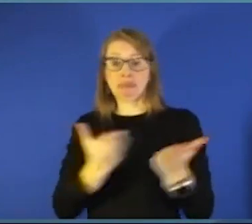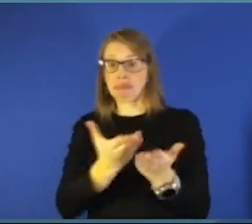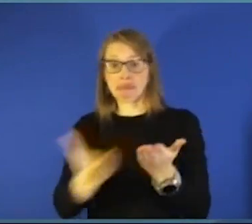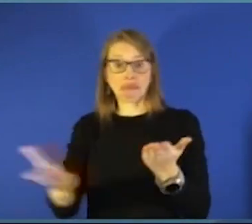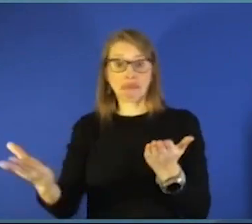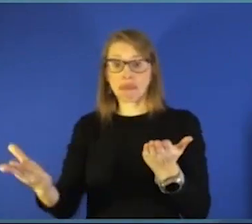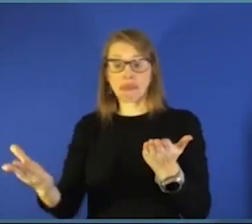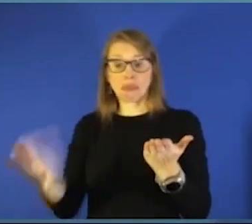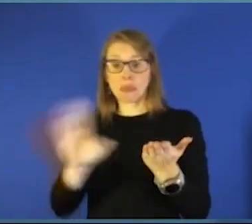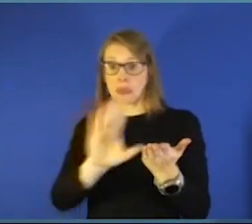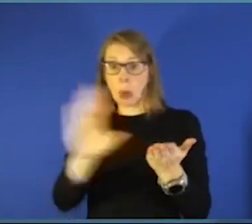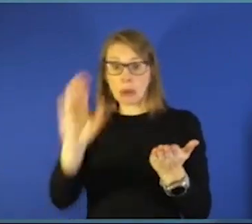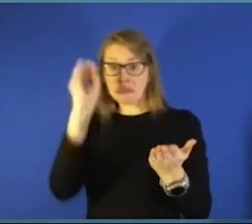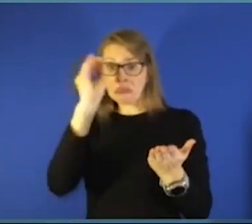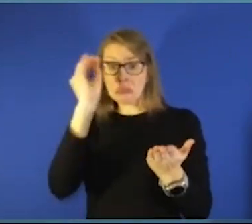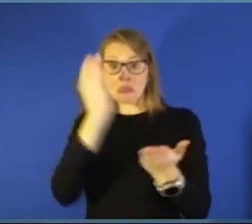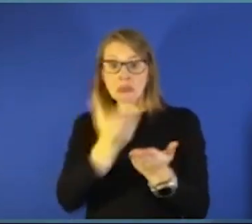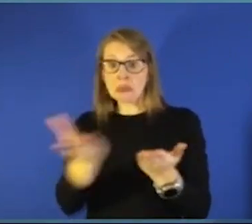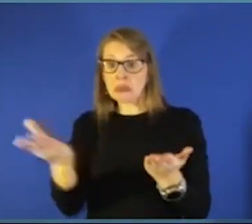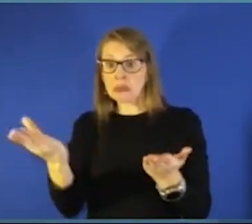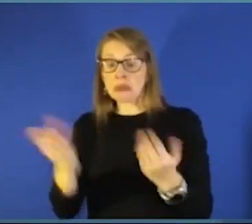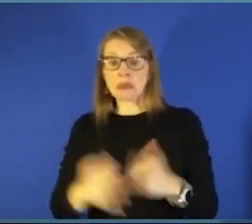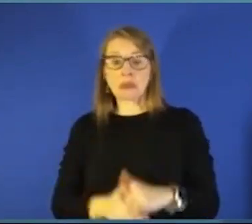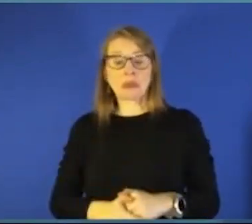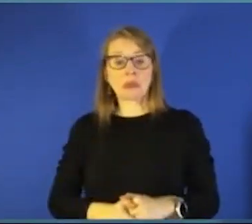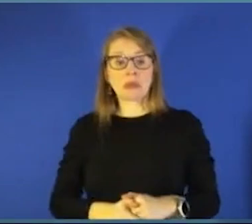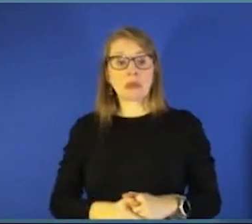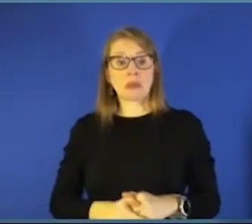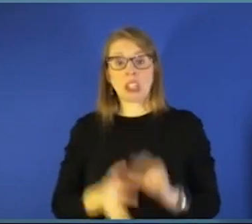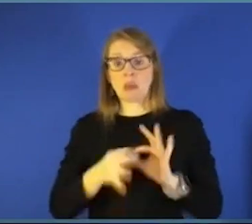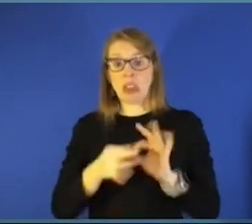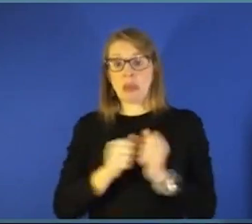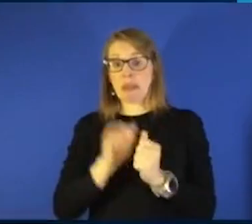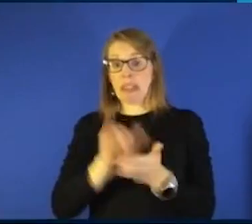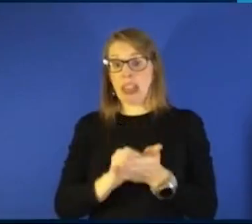to what they would say in regards to that.